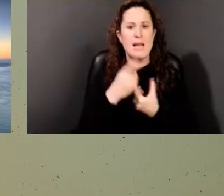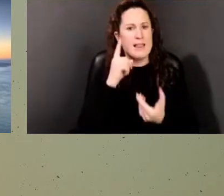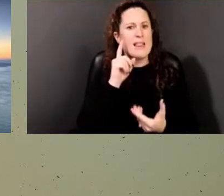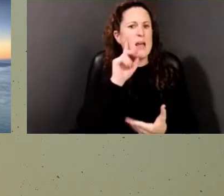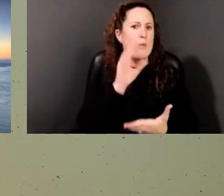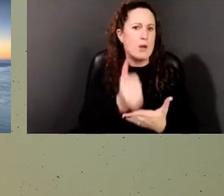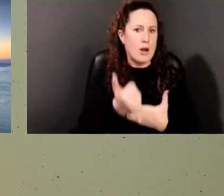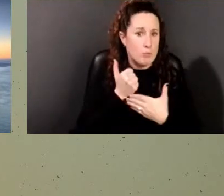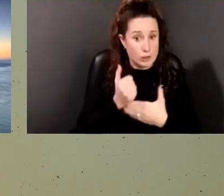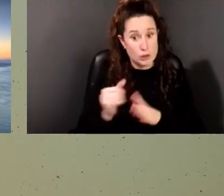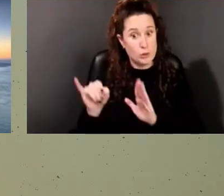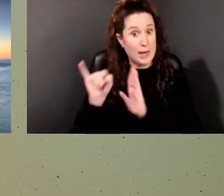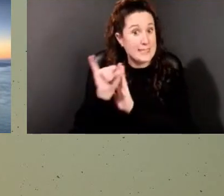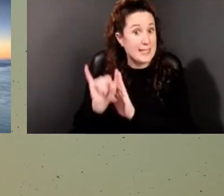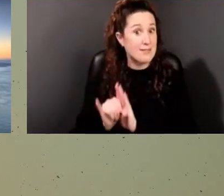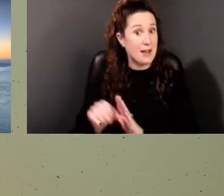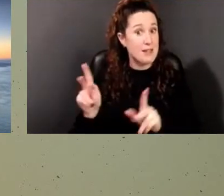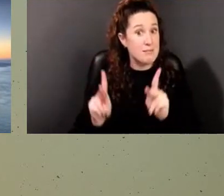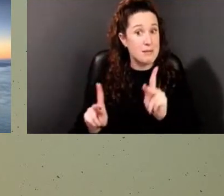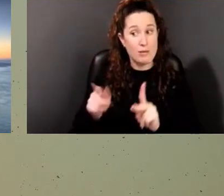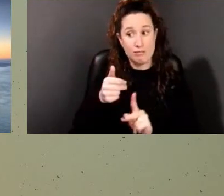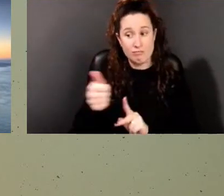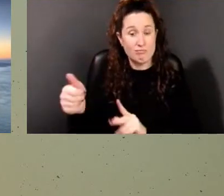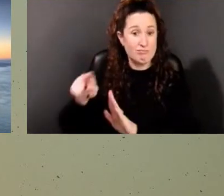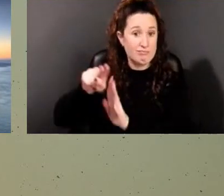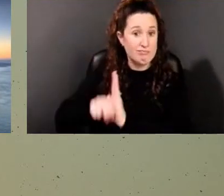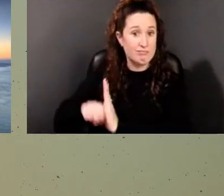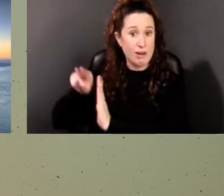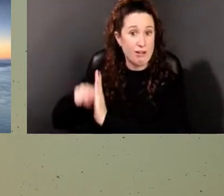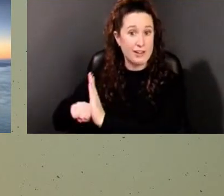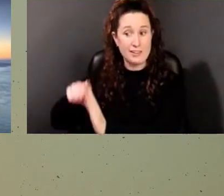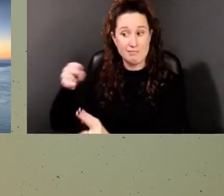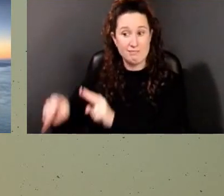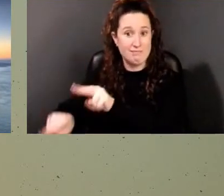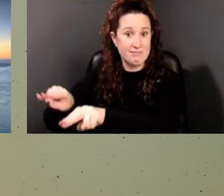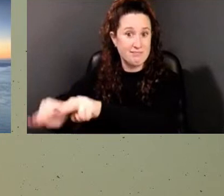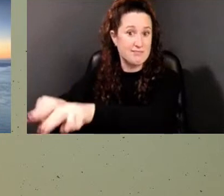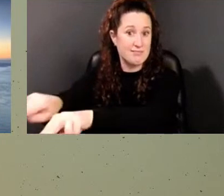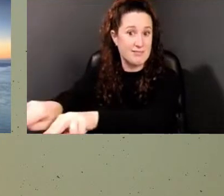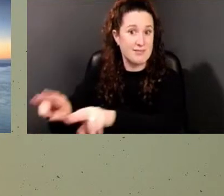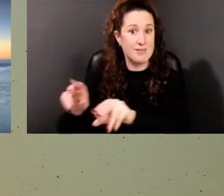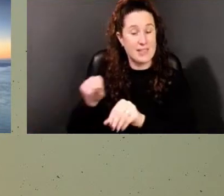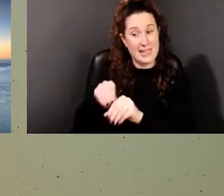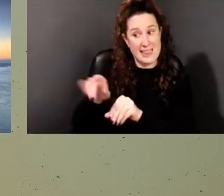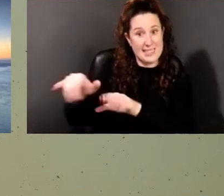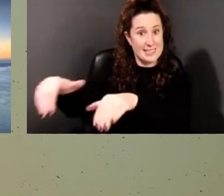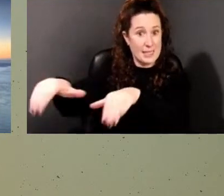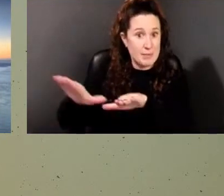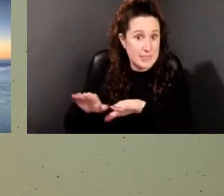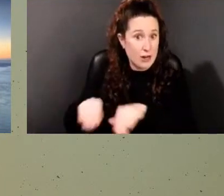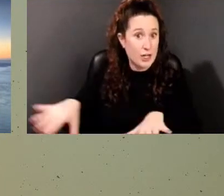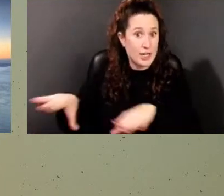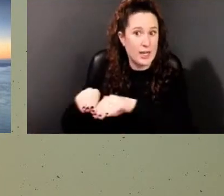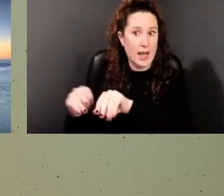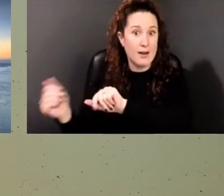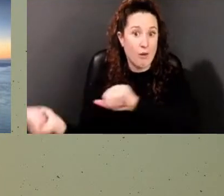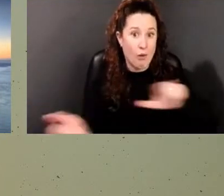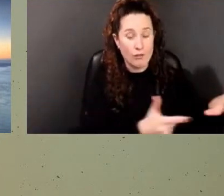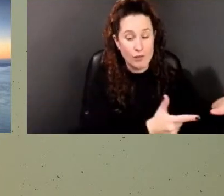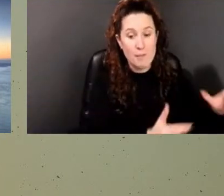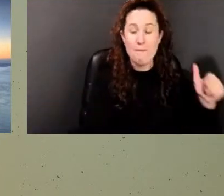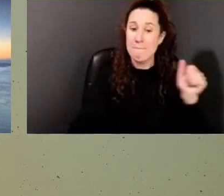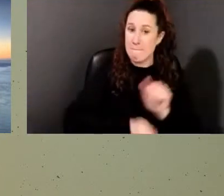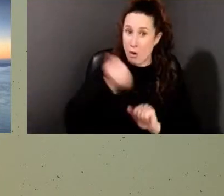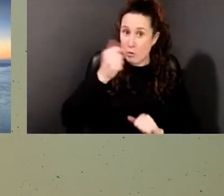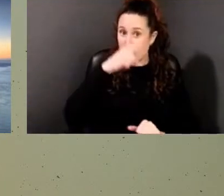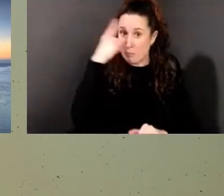identify those people who are buried in all of the cemeteries, because most of the Black churches have